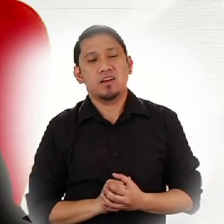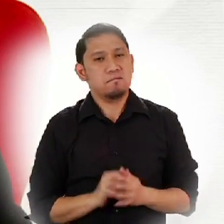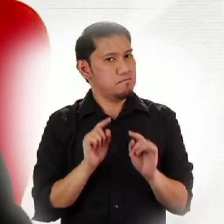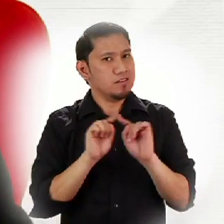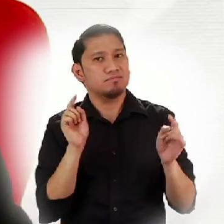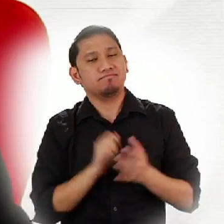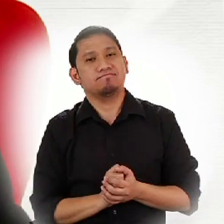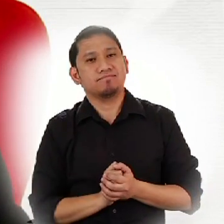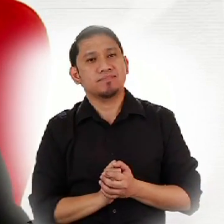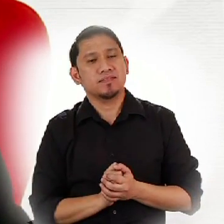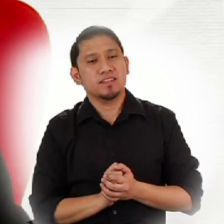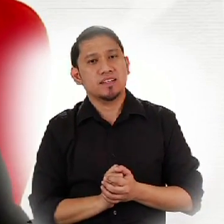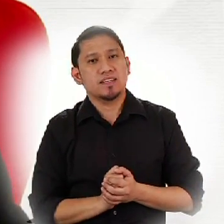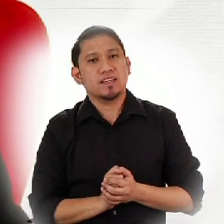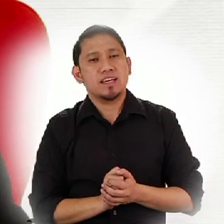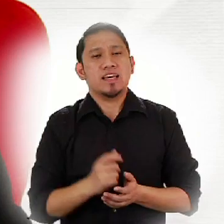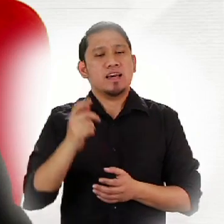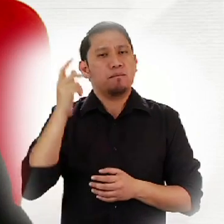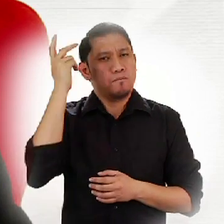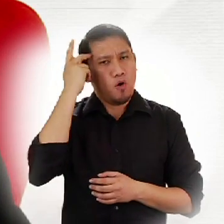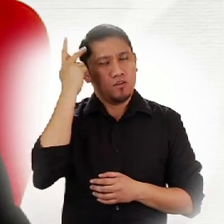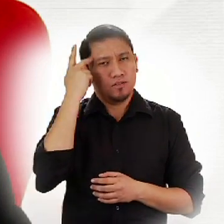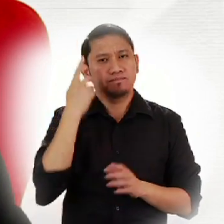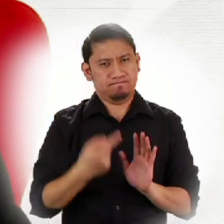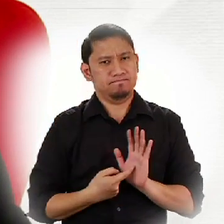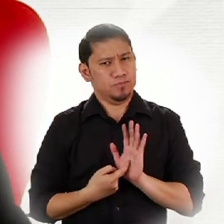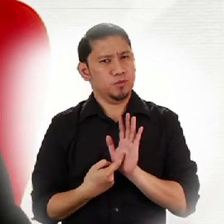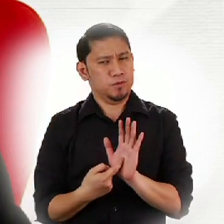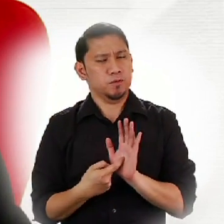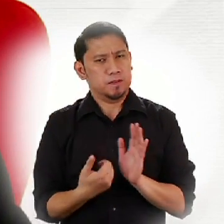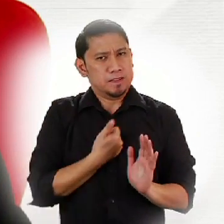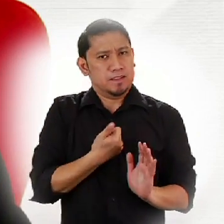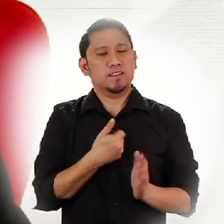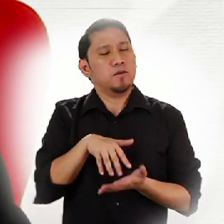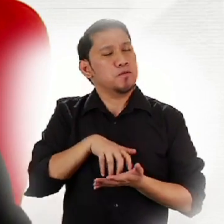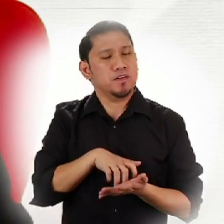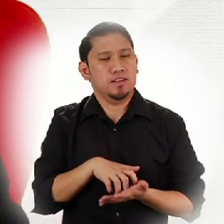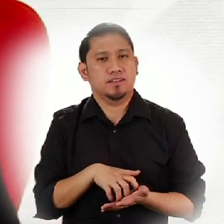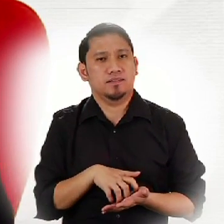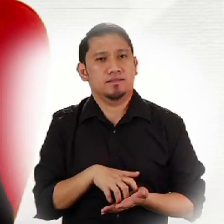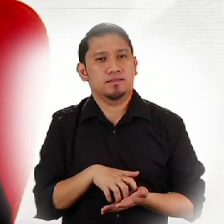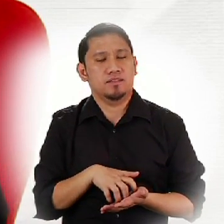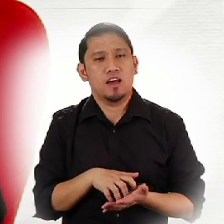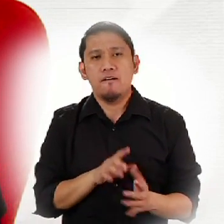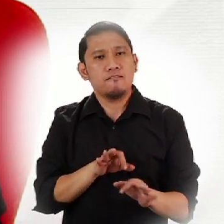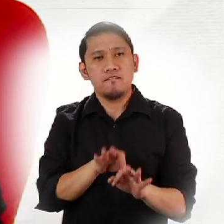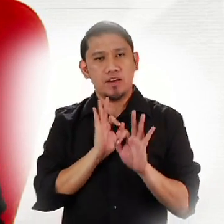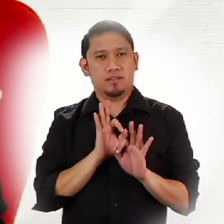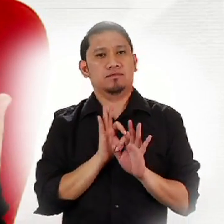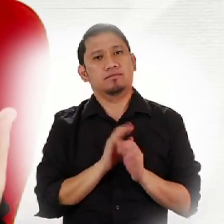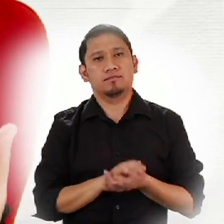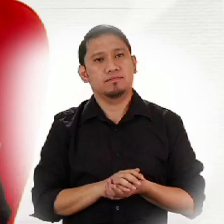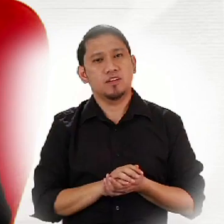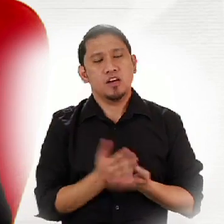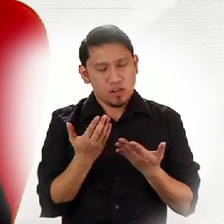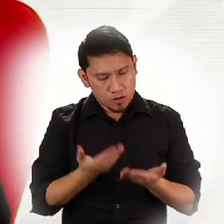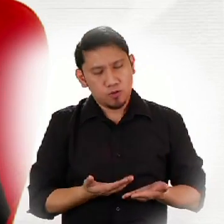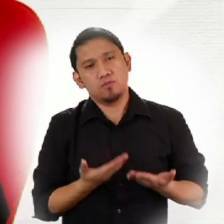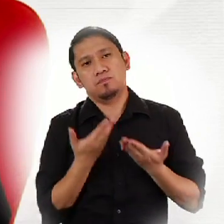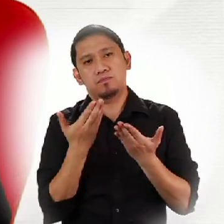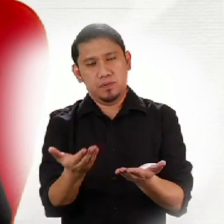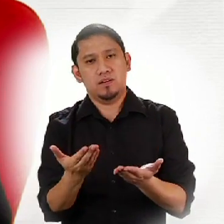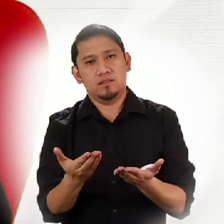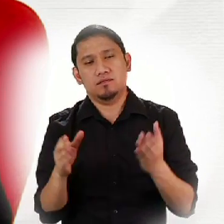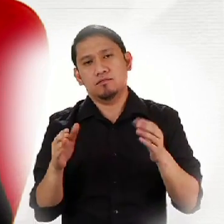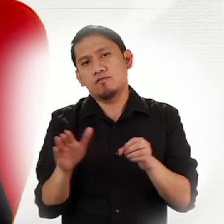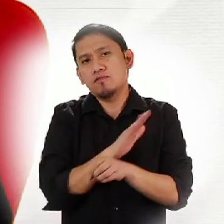fact, he comes with his weakness, with his fears, in order to bring the full light